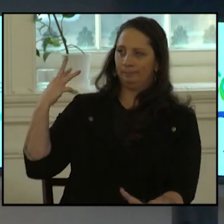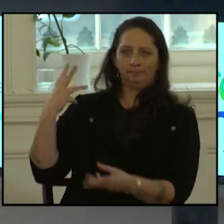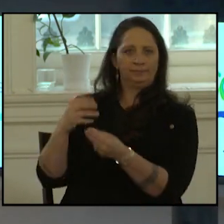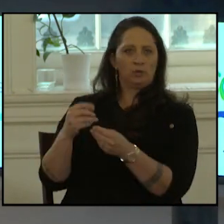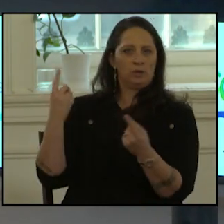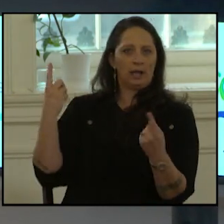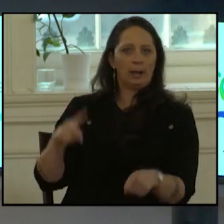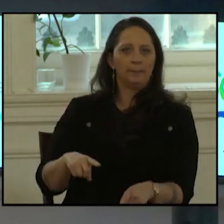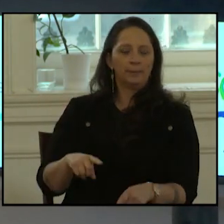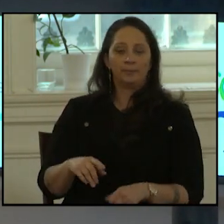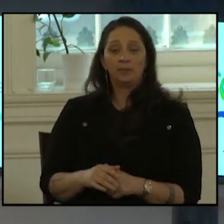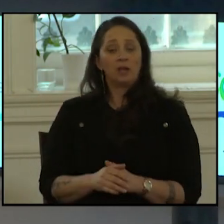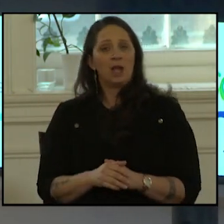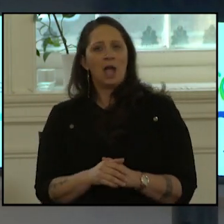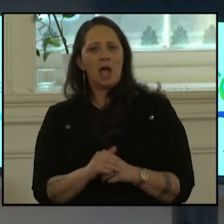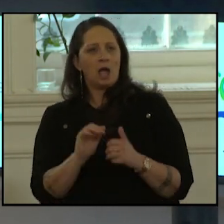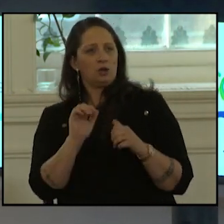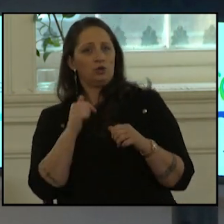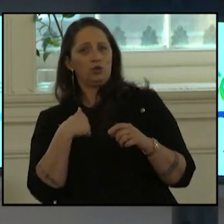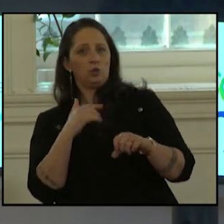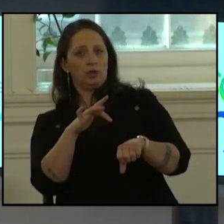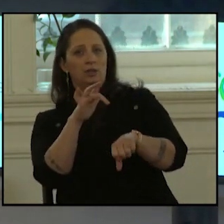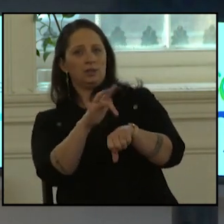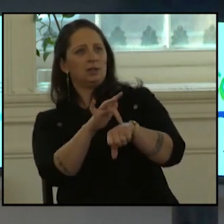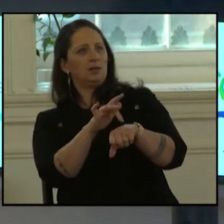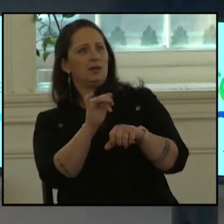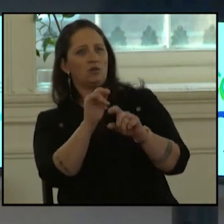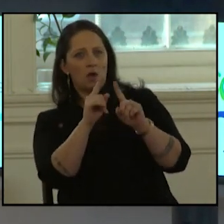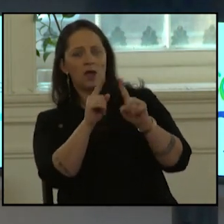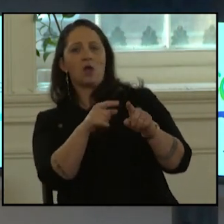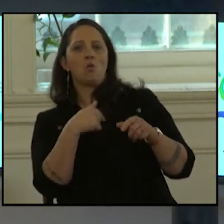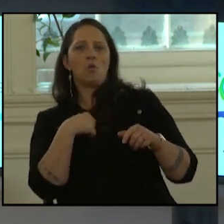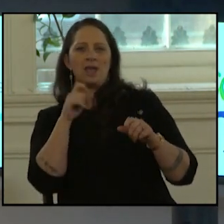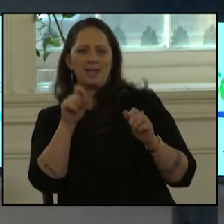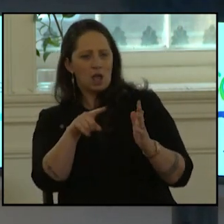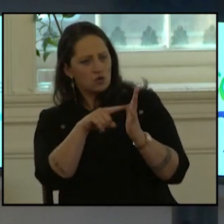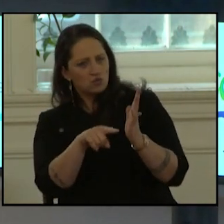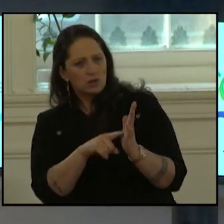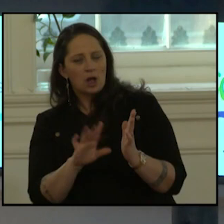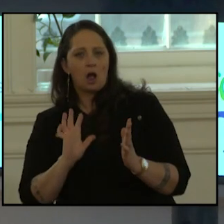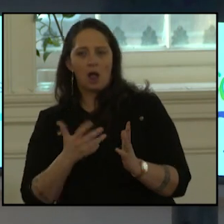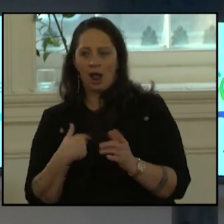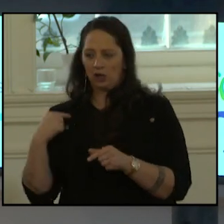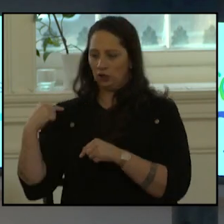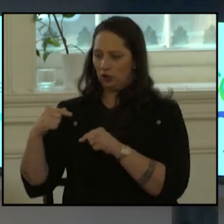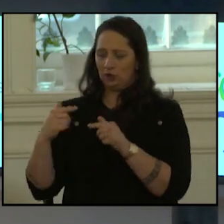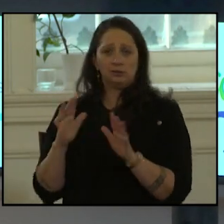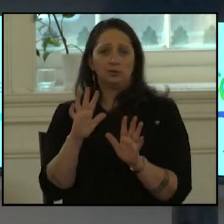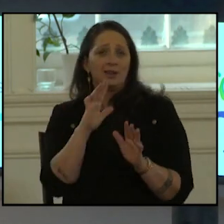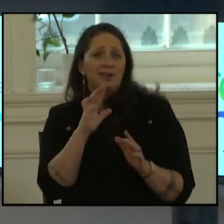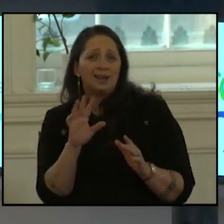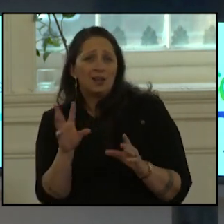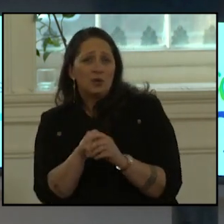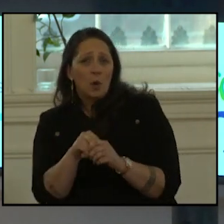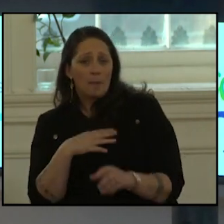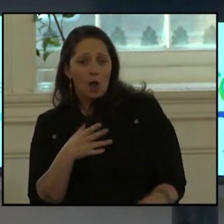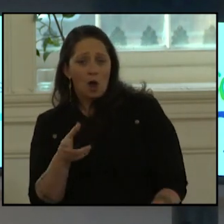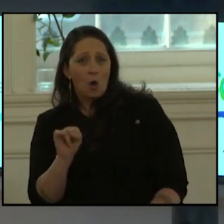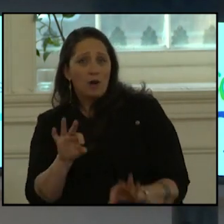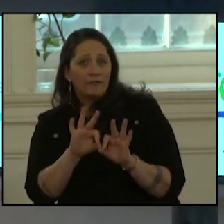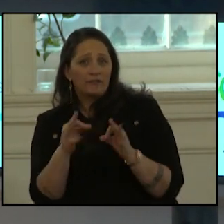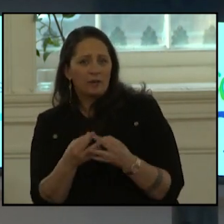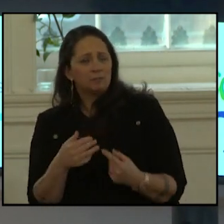to get to that point where we can dig up our genealogy, even in my own family, right? I'm